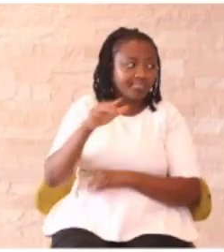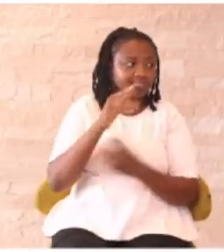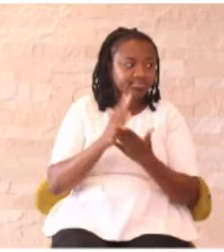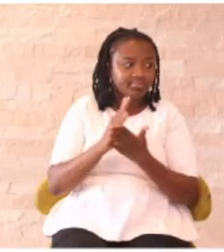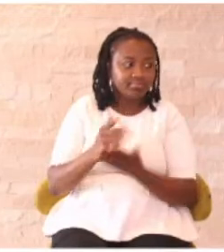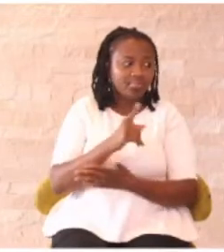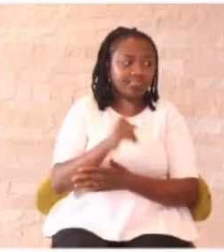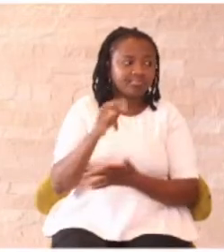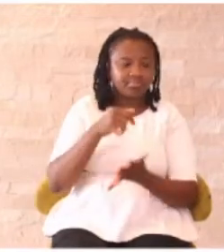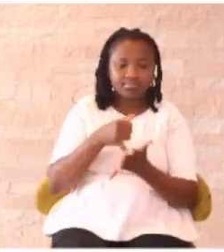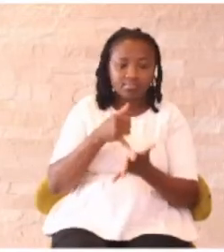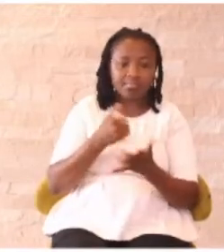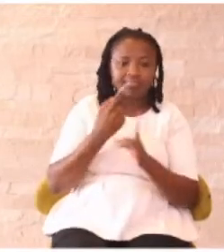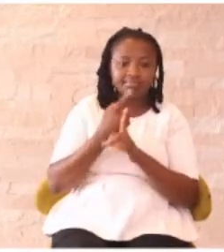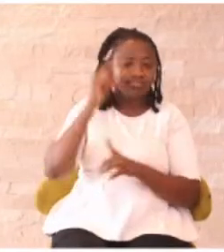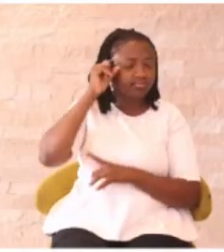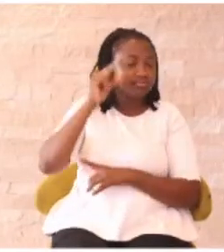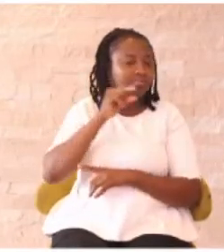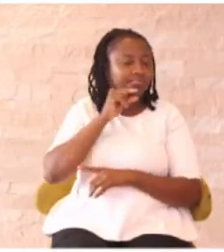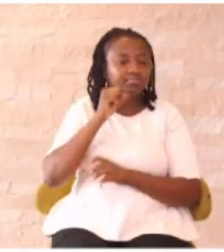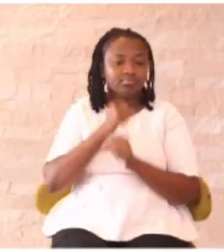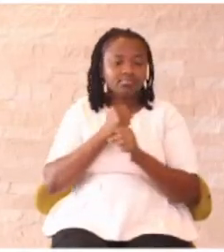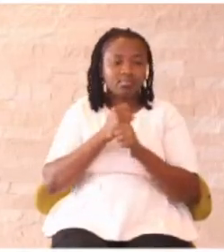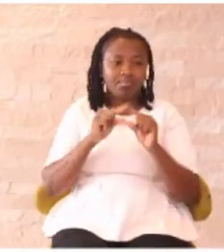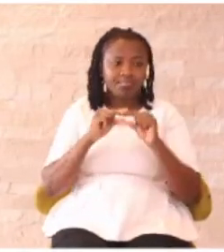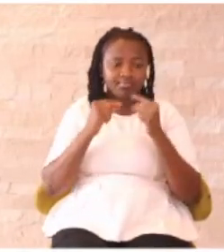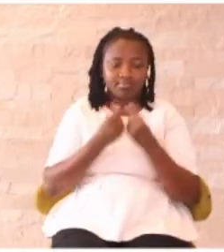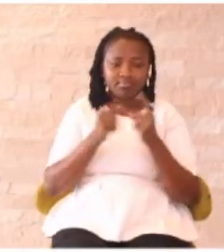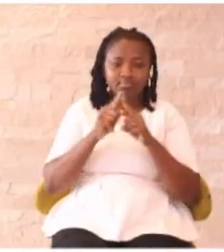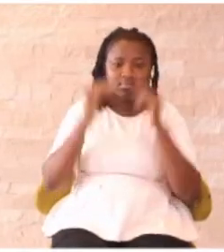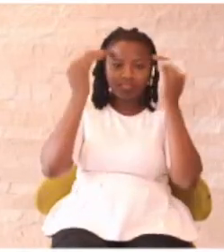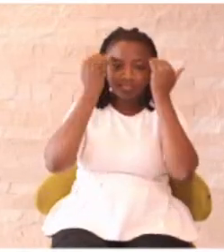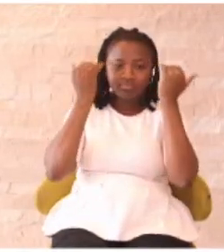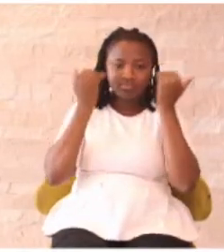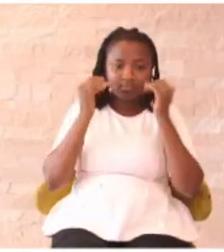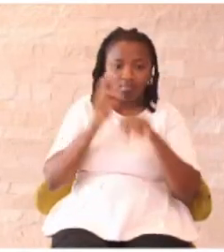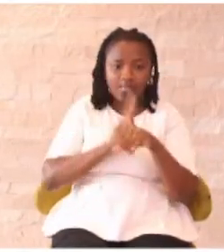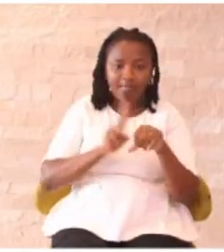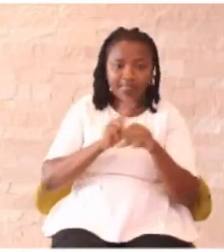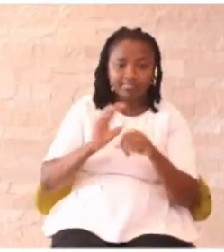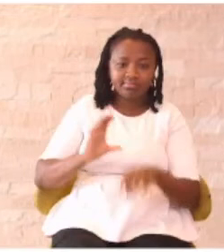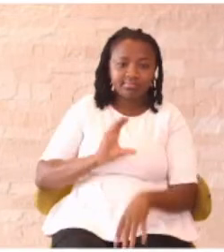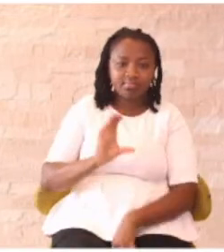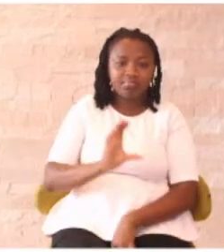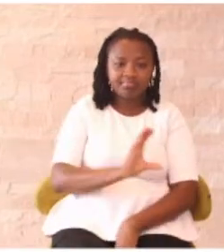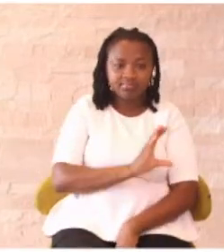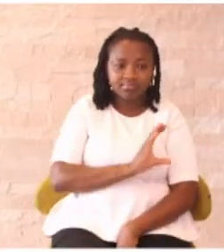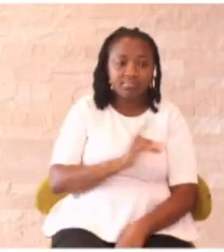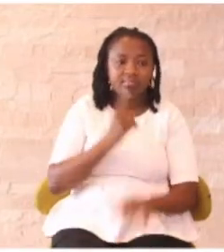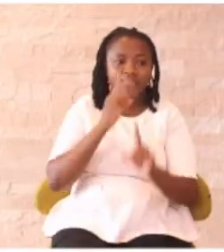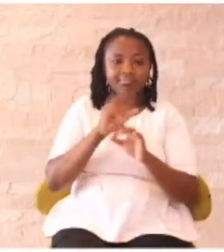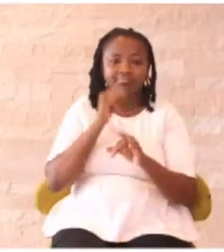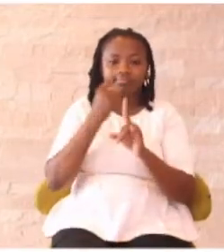gender sector working groups and even in the court users committees in the various counties where they are.